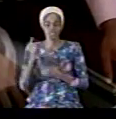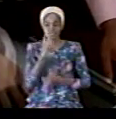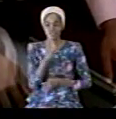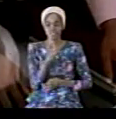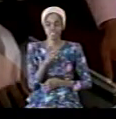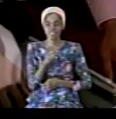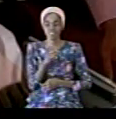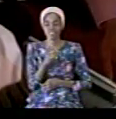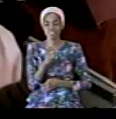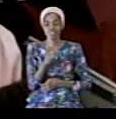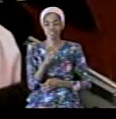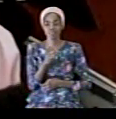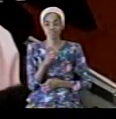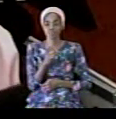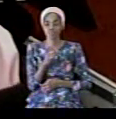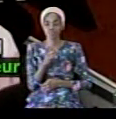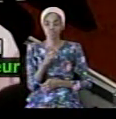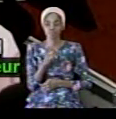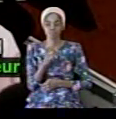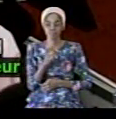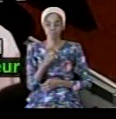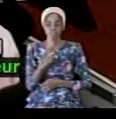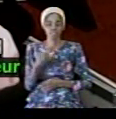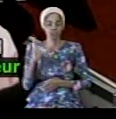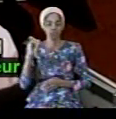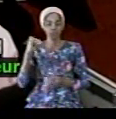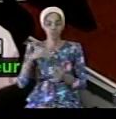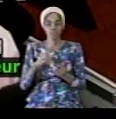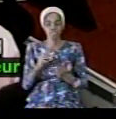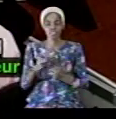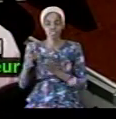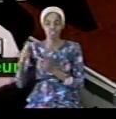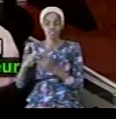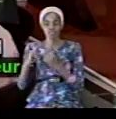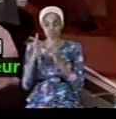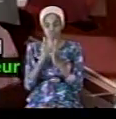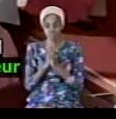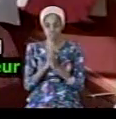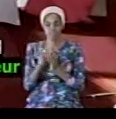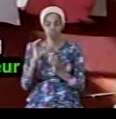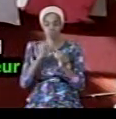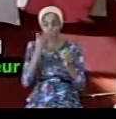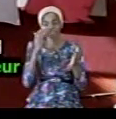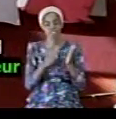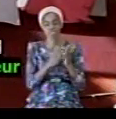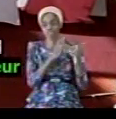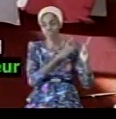No more delay to prayer.